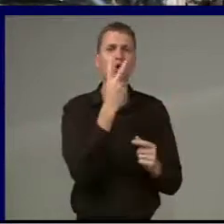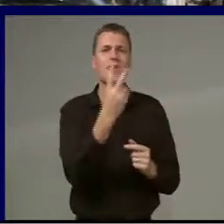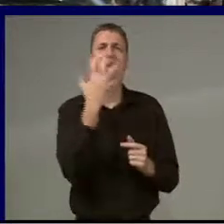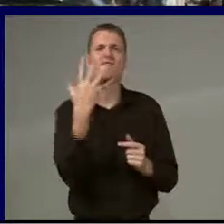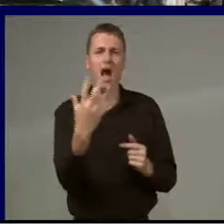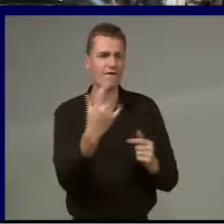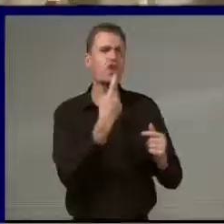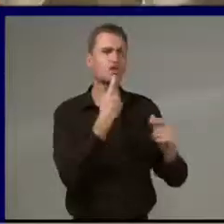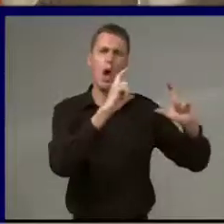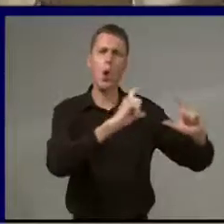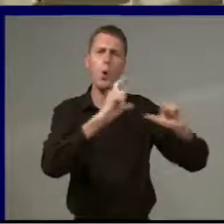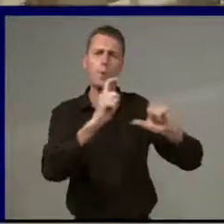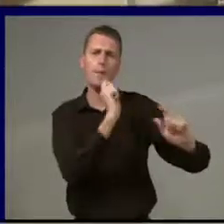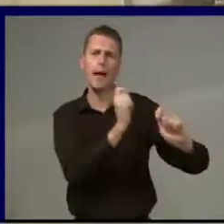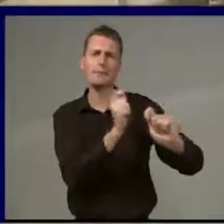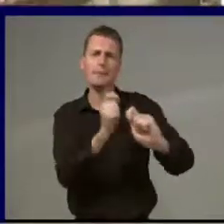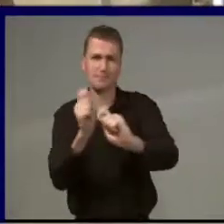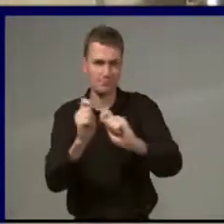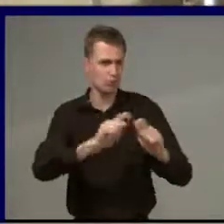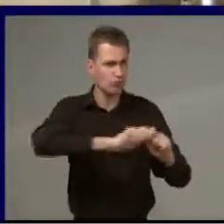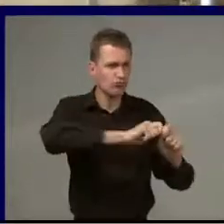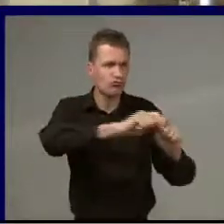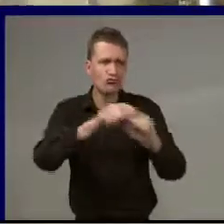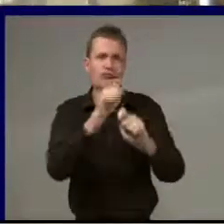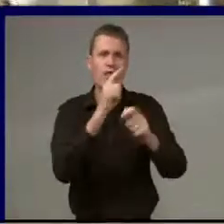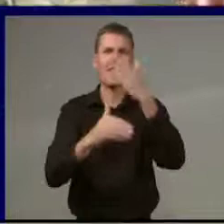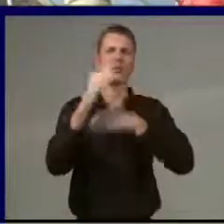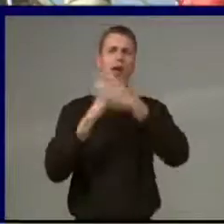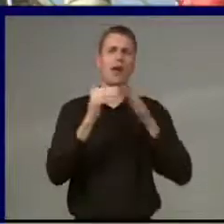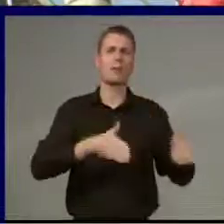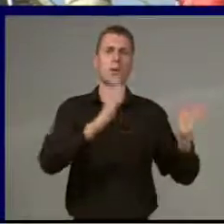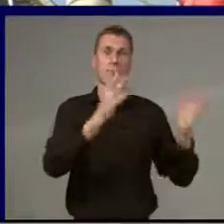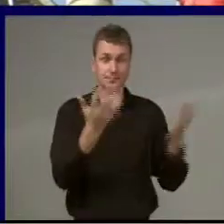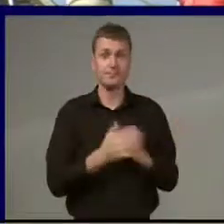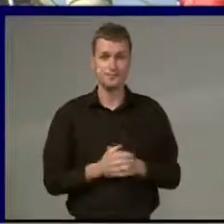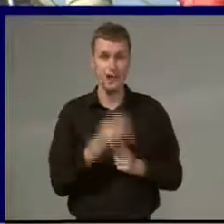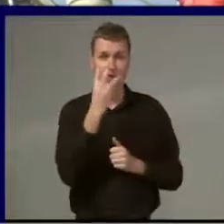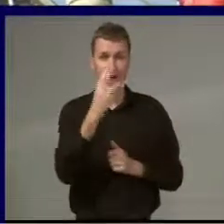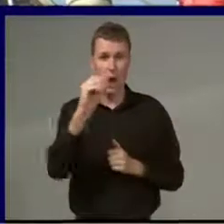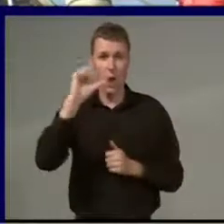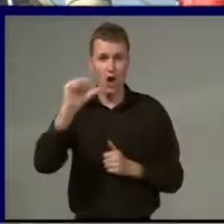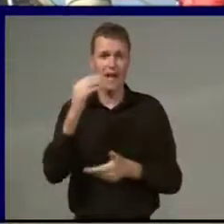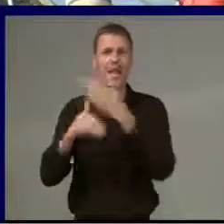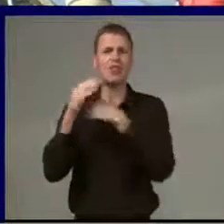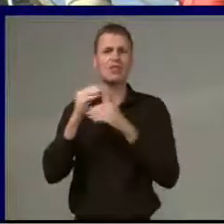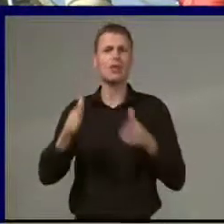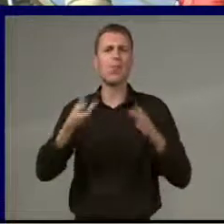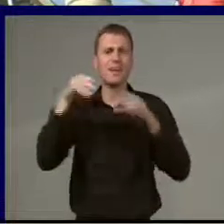stonemasons working to restore the historic buildings. Out of the city's 309 heritage buildings,